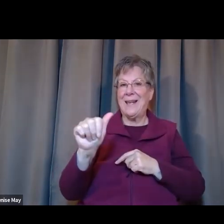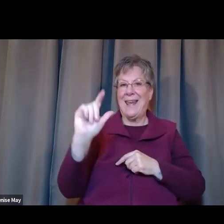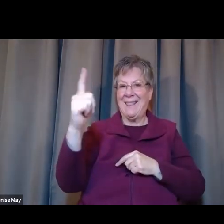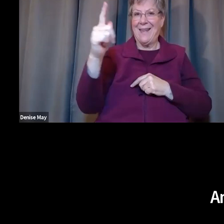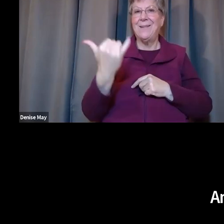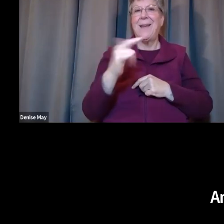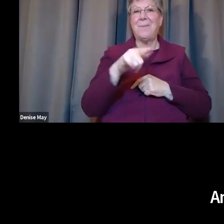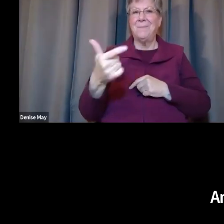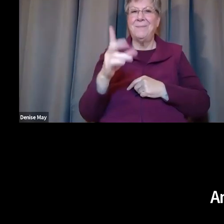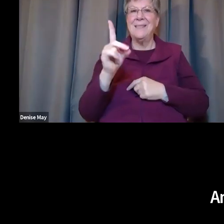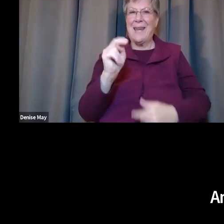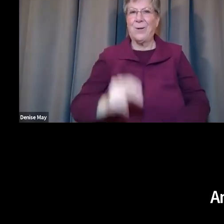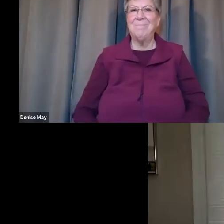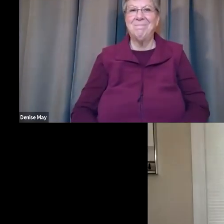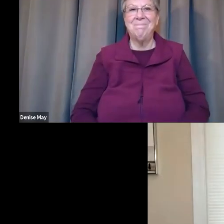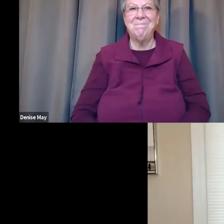Darren.